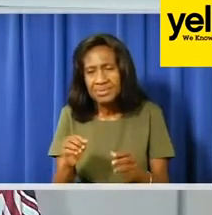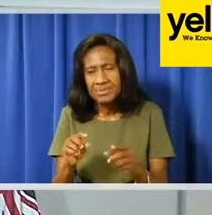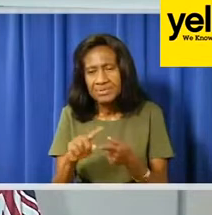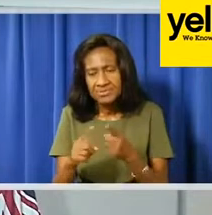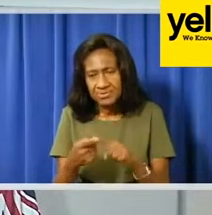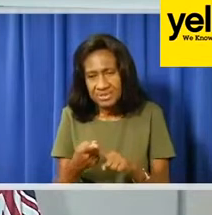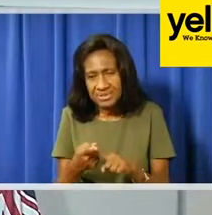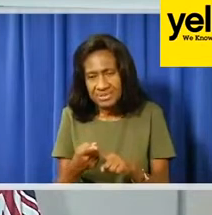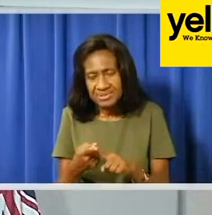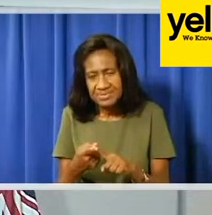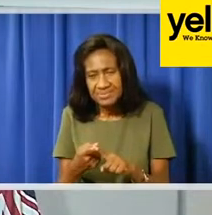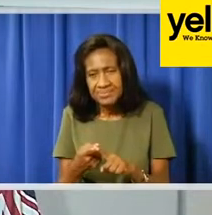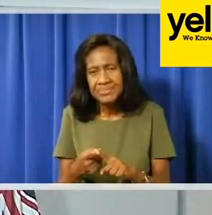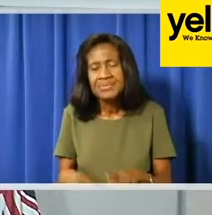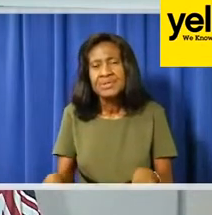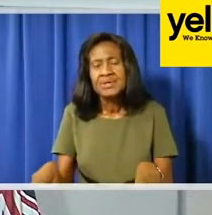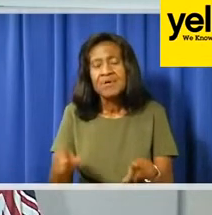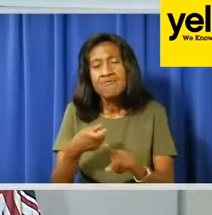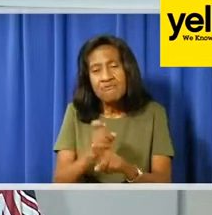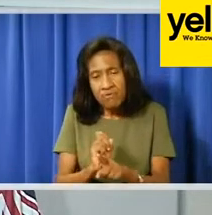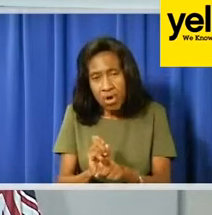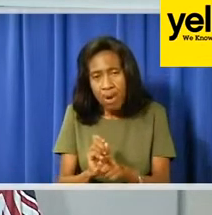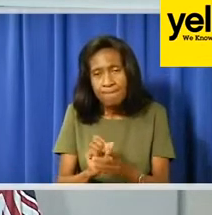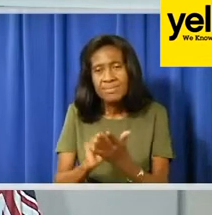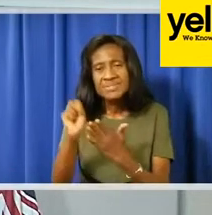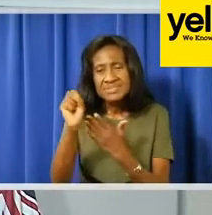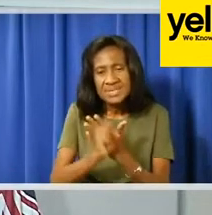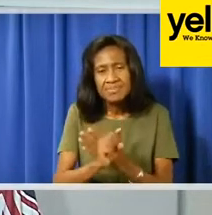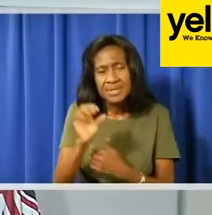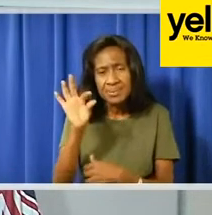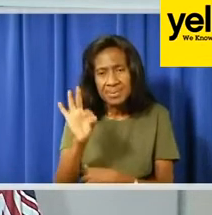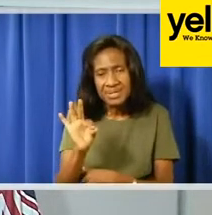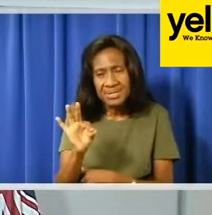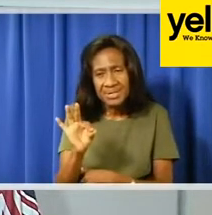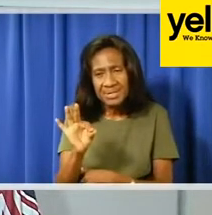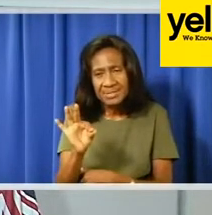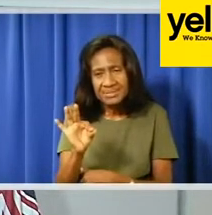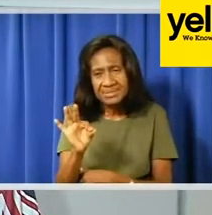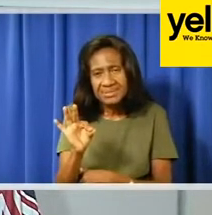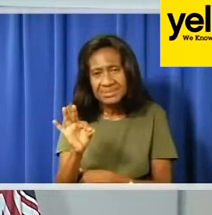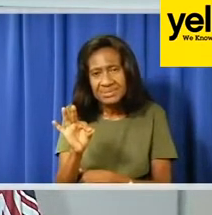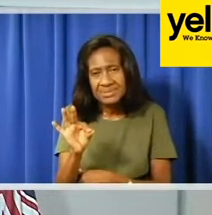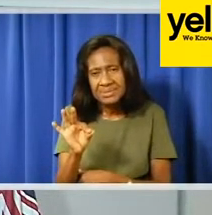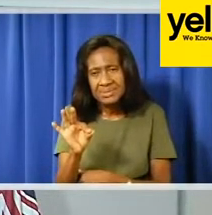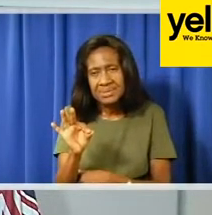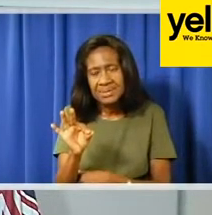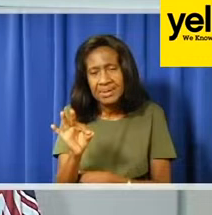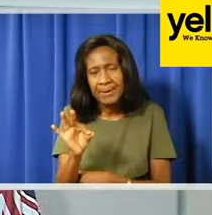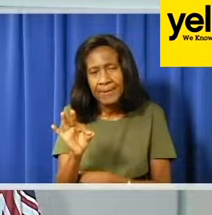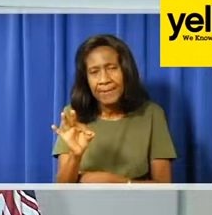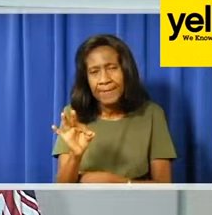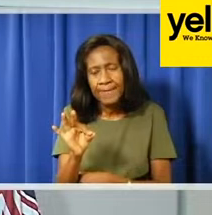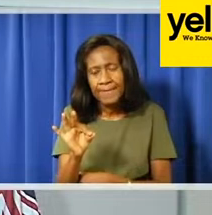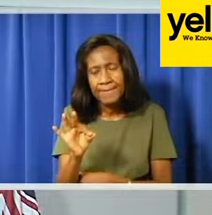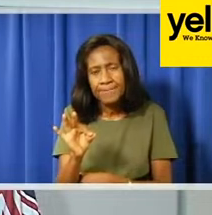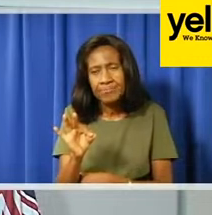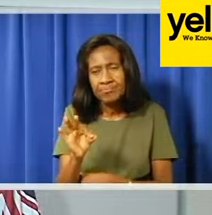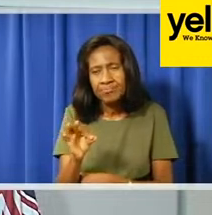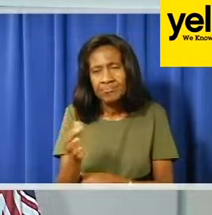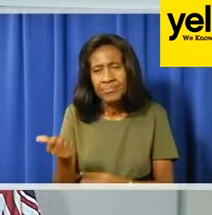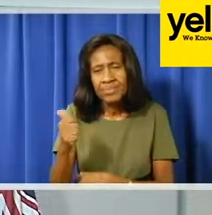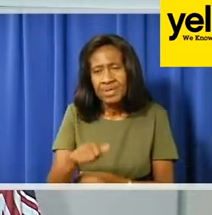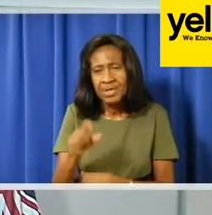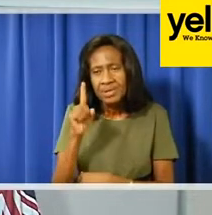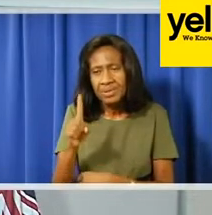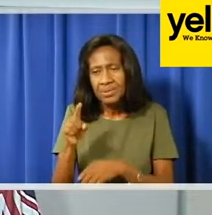longer repatriation flights as of September the 9th. So people won't have to go to Travel Cayman and say, oh, I'm a family member or I own a property or whatever. They can just be anyone. Well,